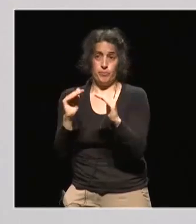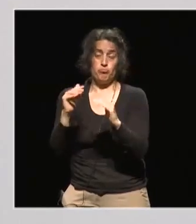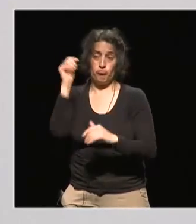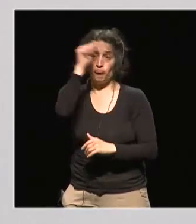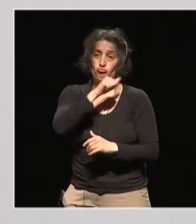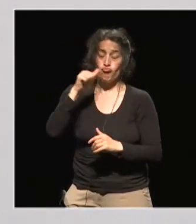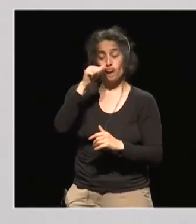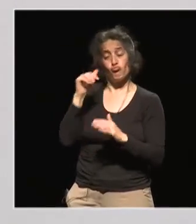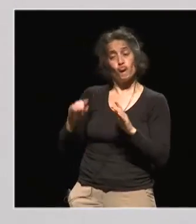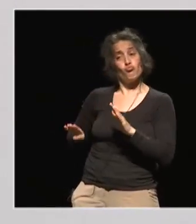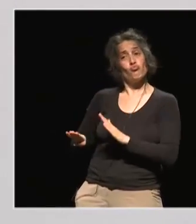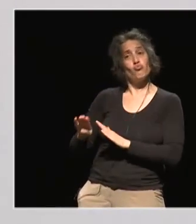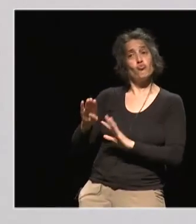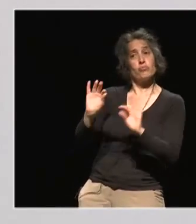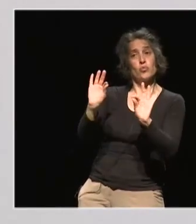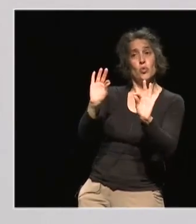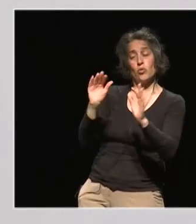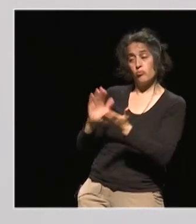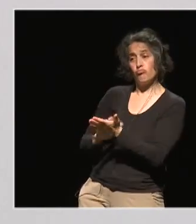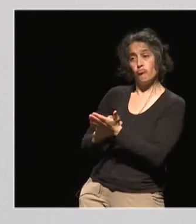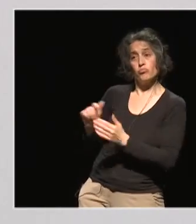Otherwise, I can see it.